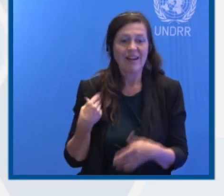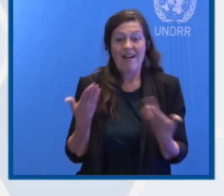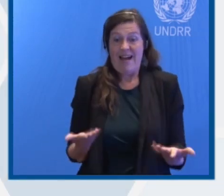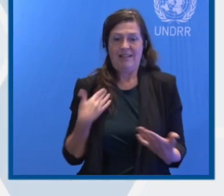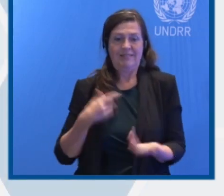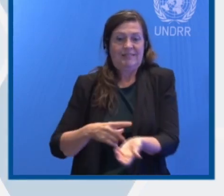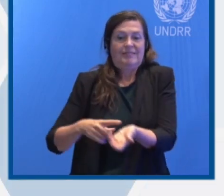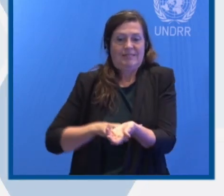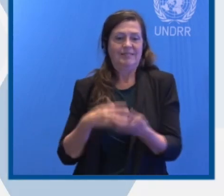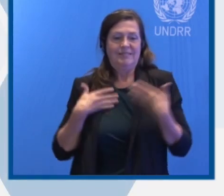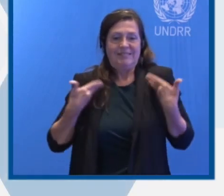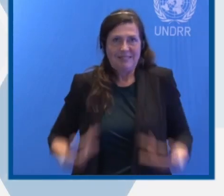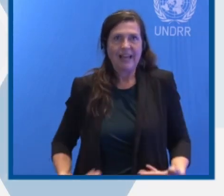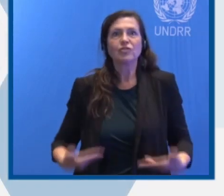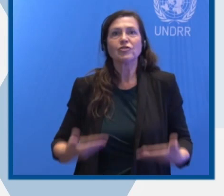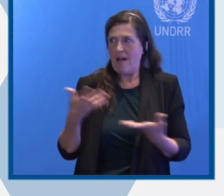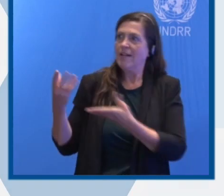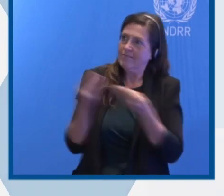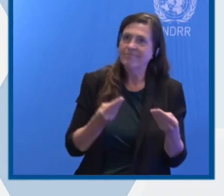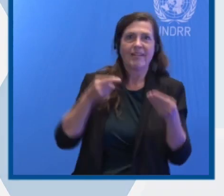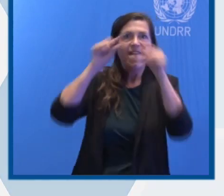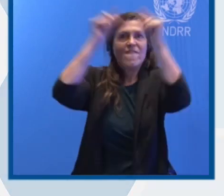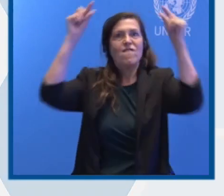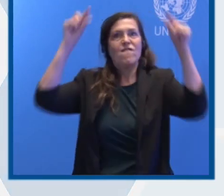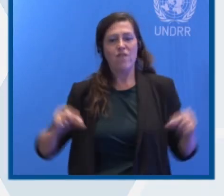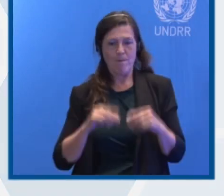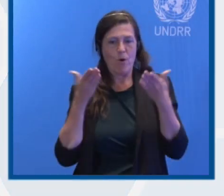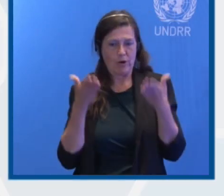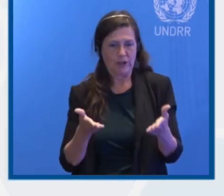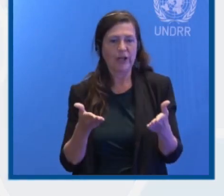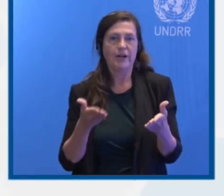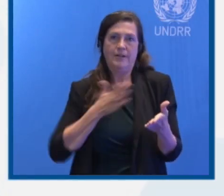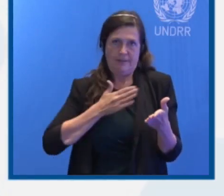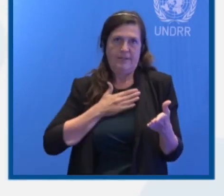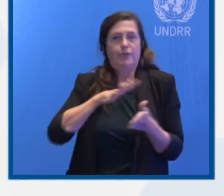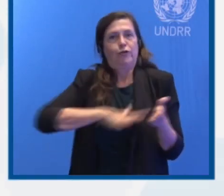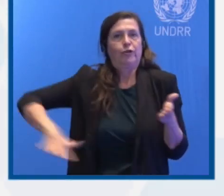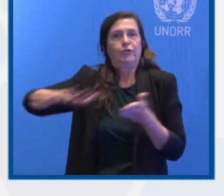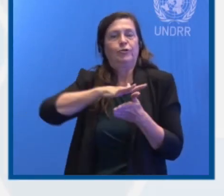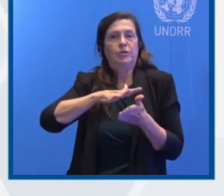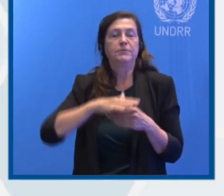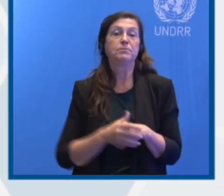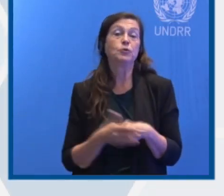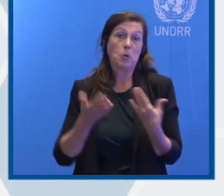National Crisis Management Center. That's why, for my point of view,